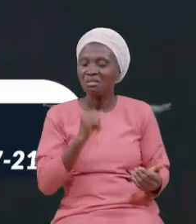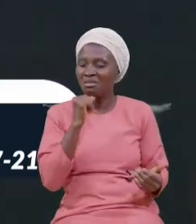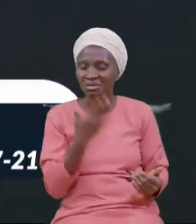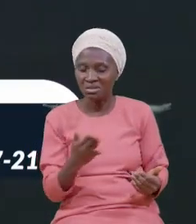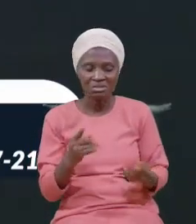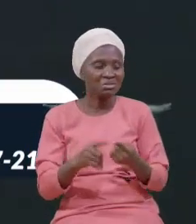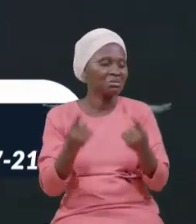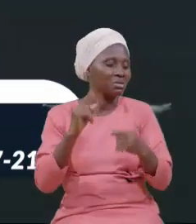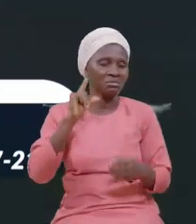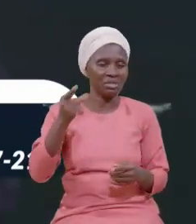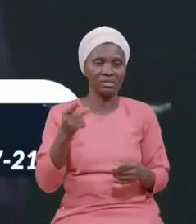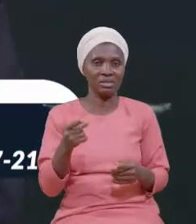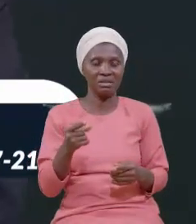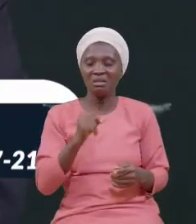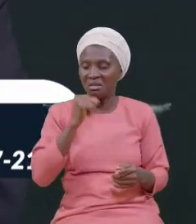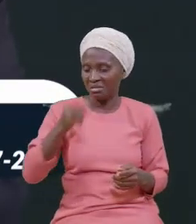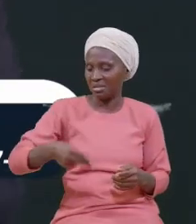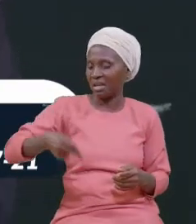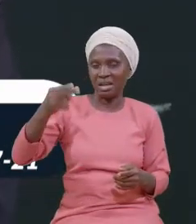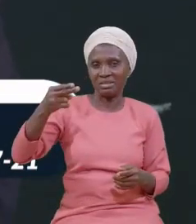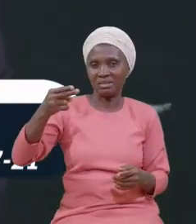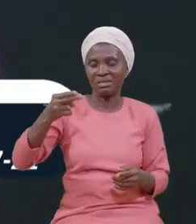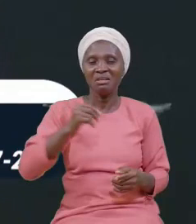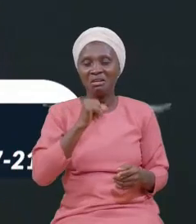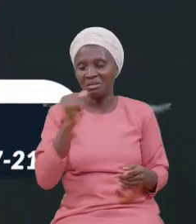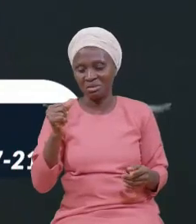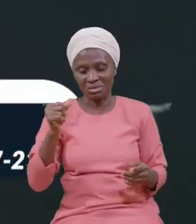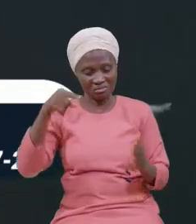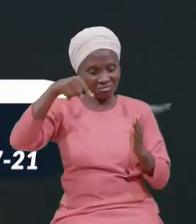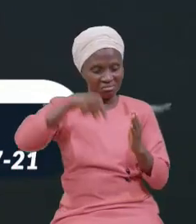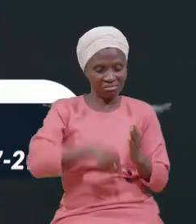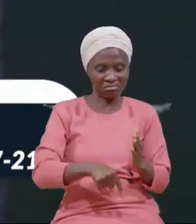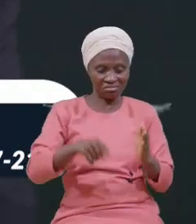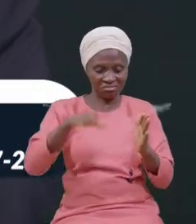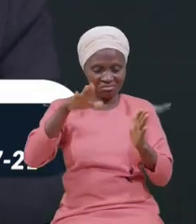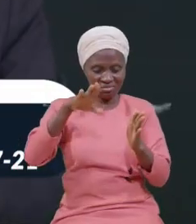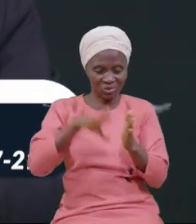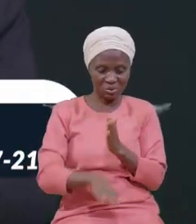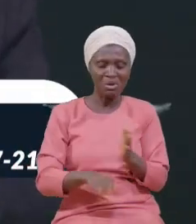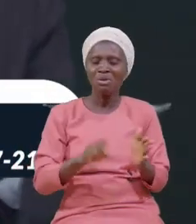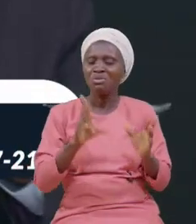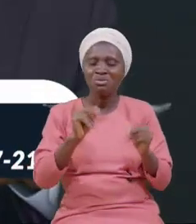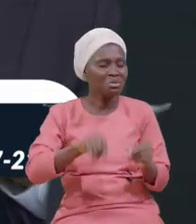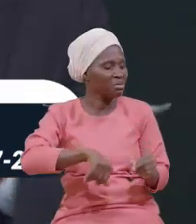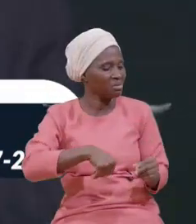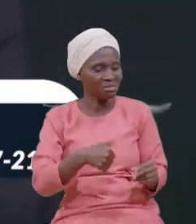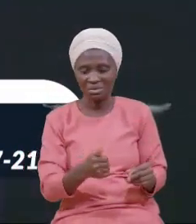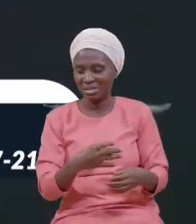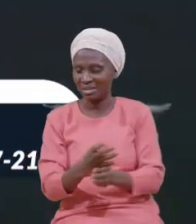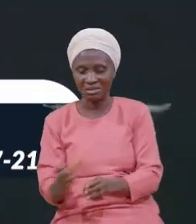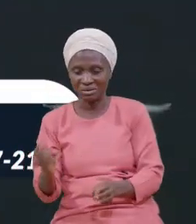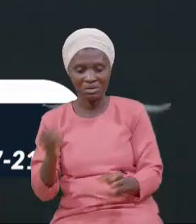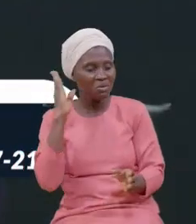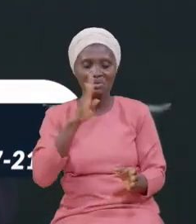nor height, nor depth, nor any other creature shall be able to